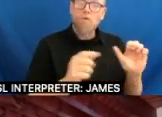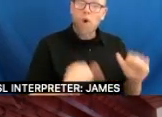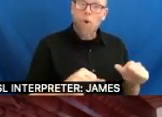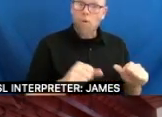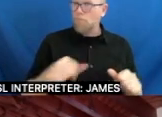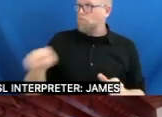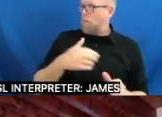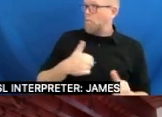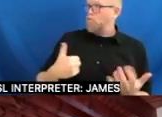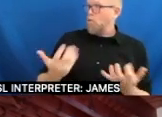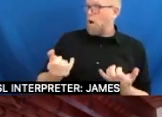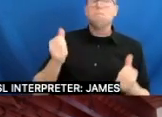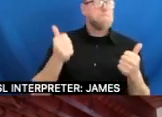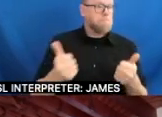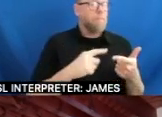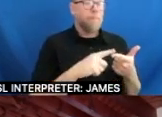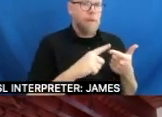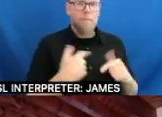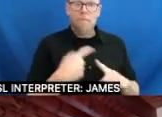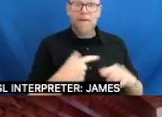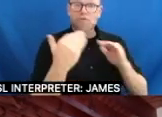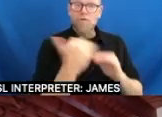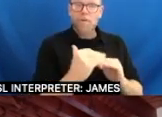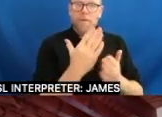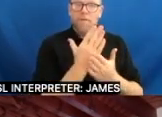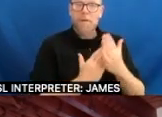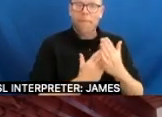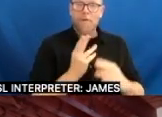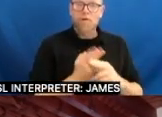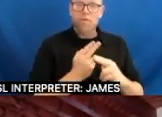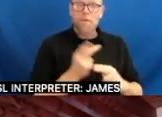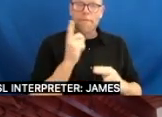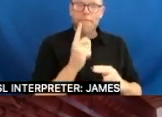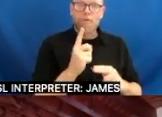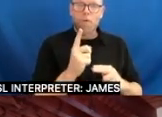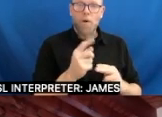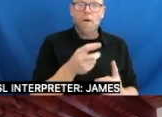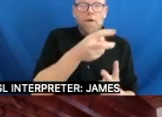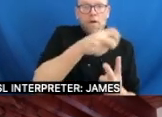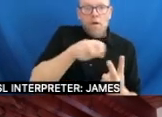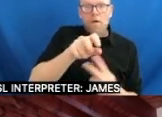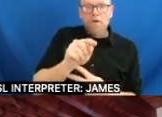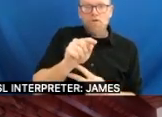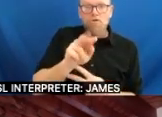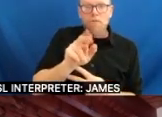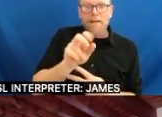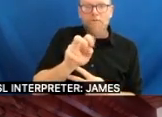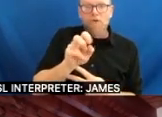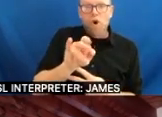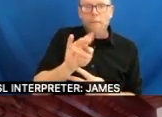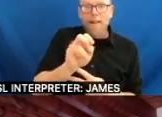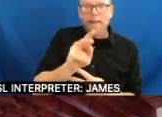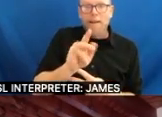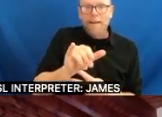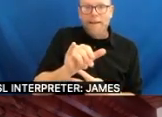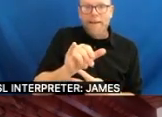want, and to restrict some of the use and transferability of that housing. And so,